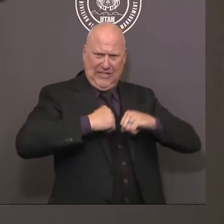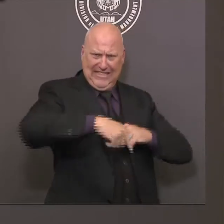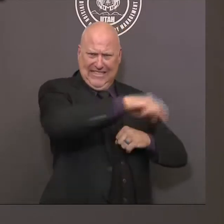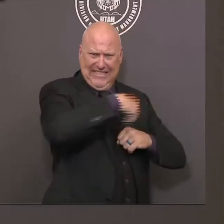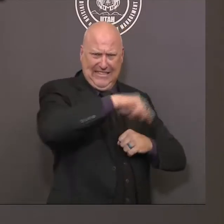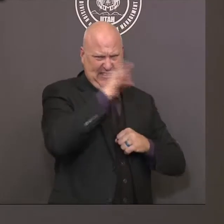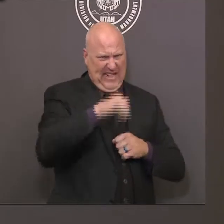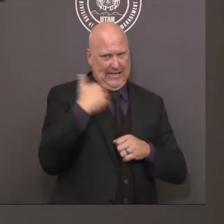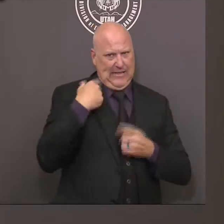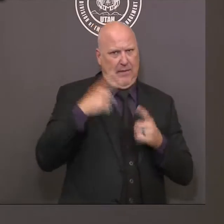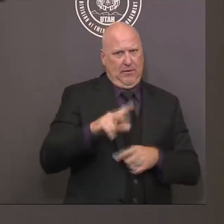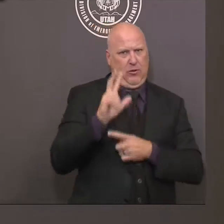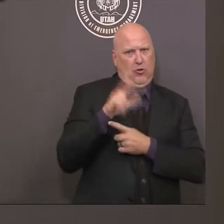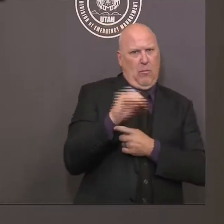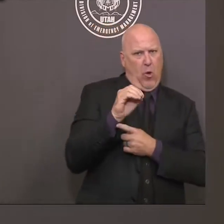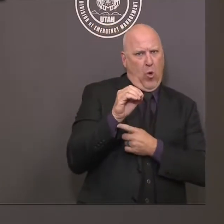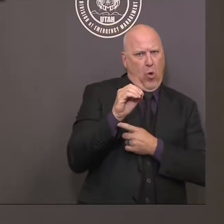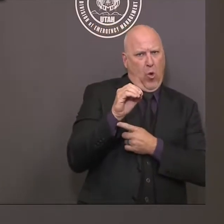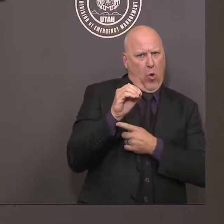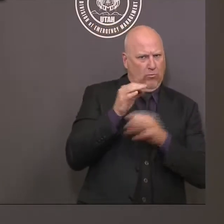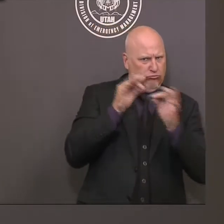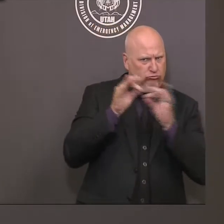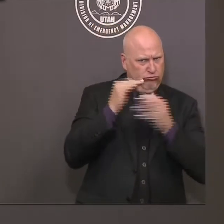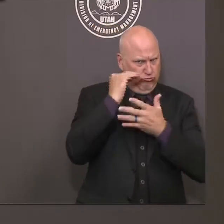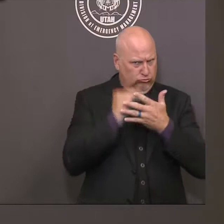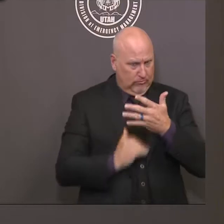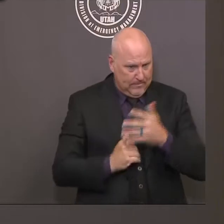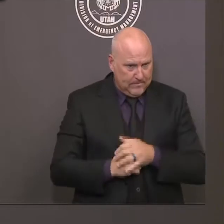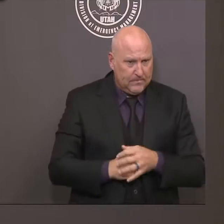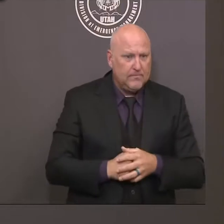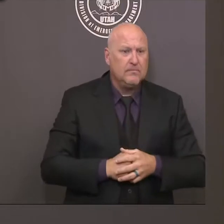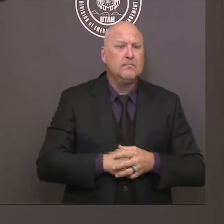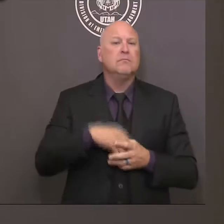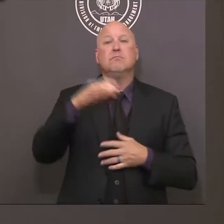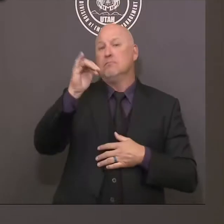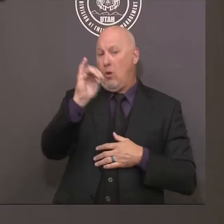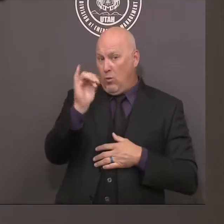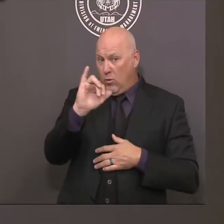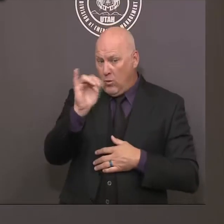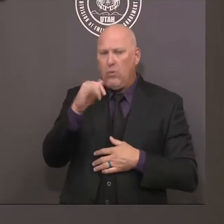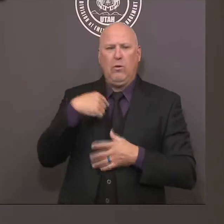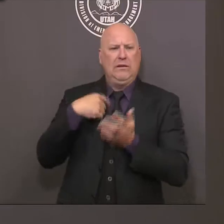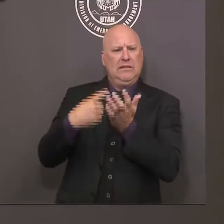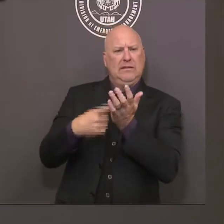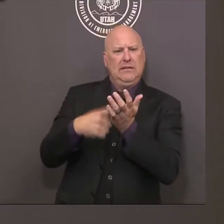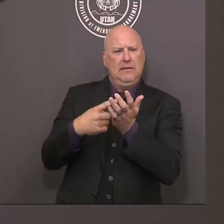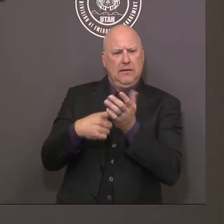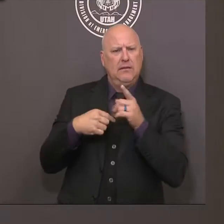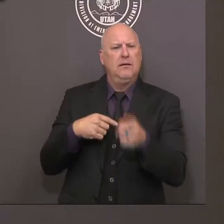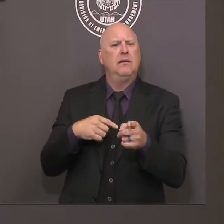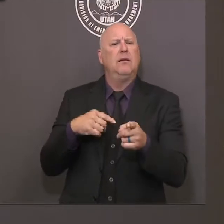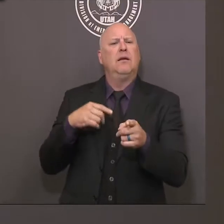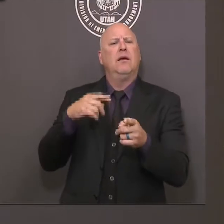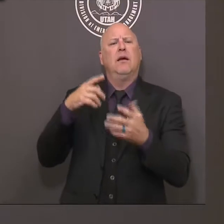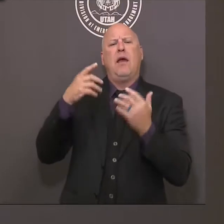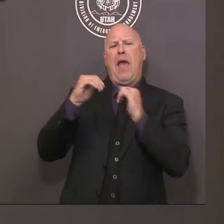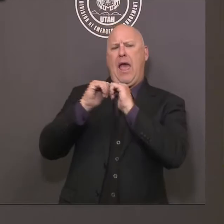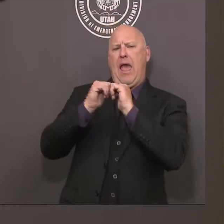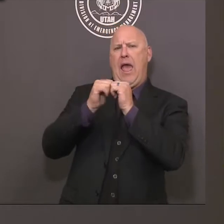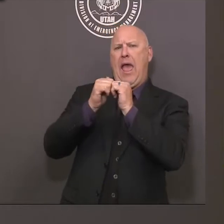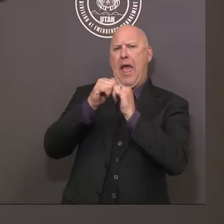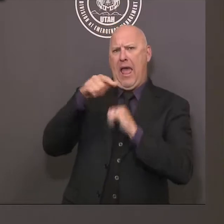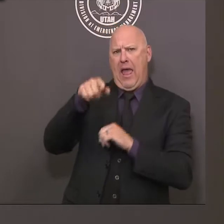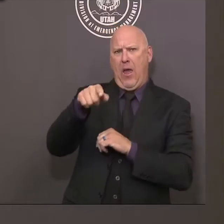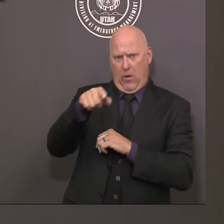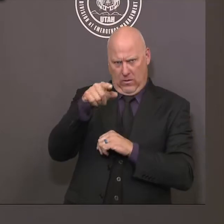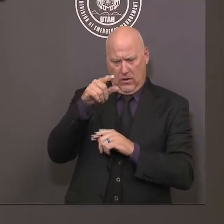than the rest of the population, and discuss the impact that the virus has had on our multicultural communities out there that seem